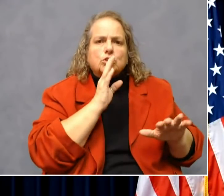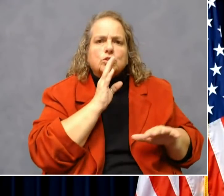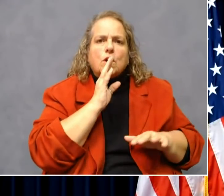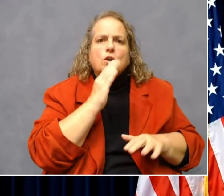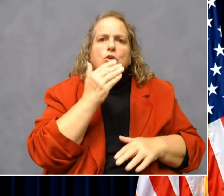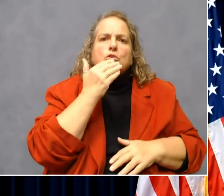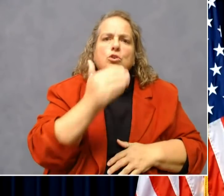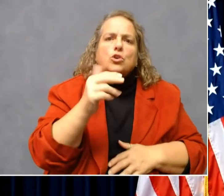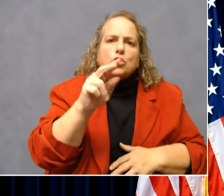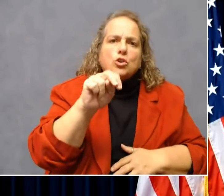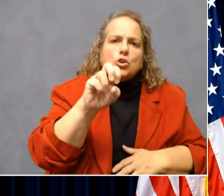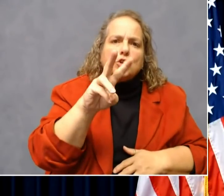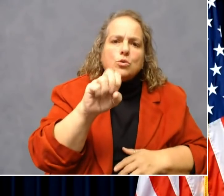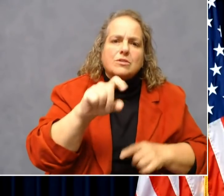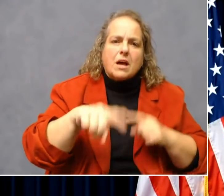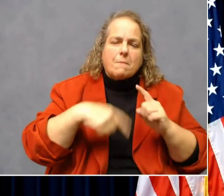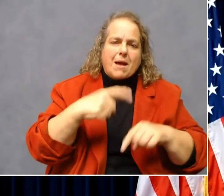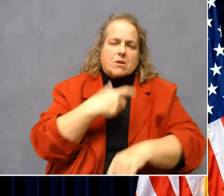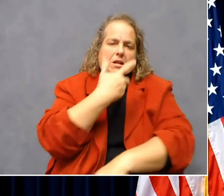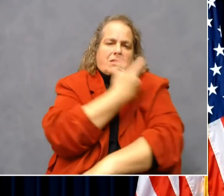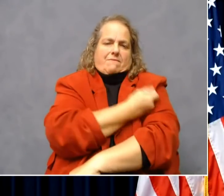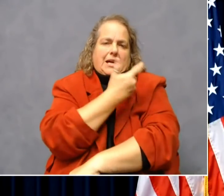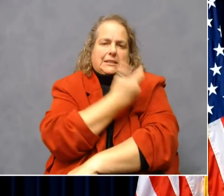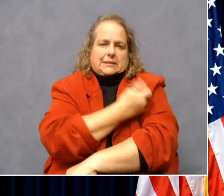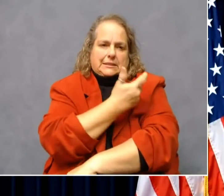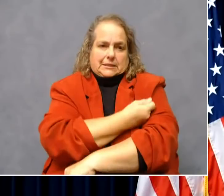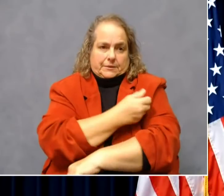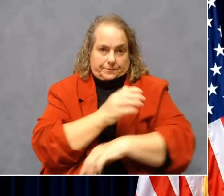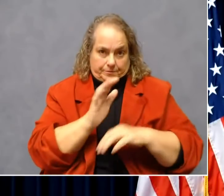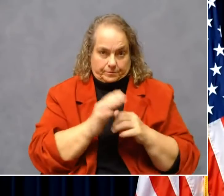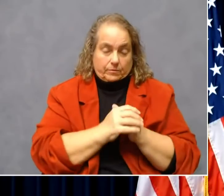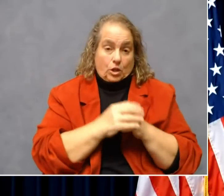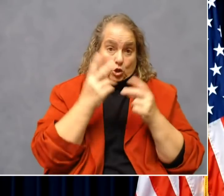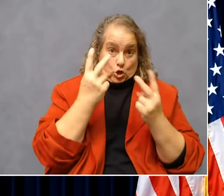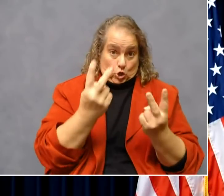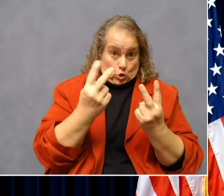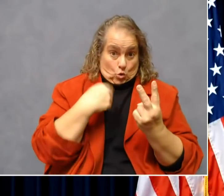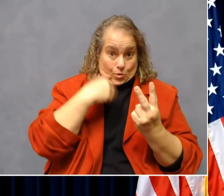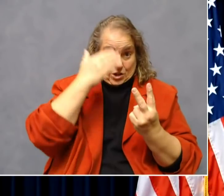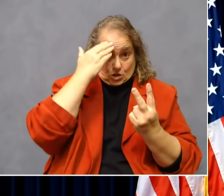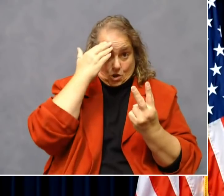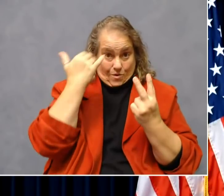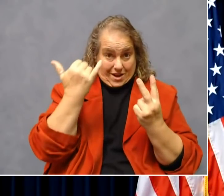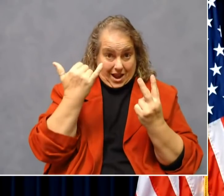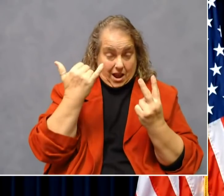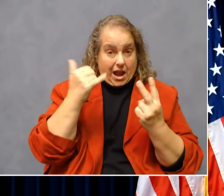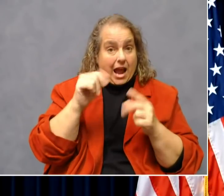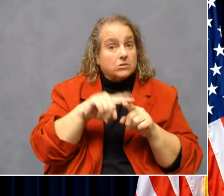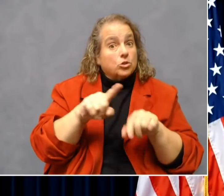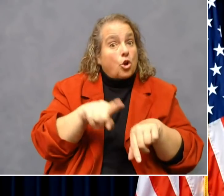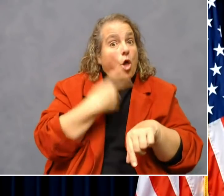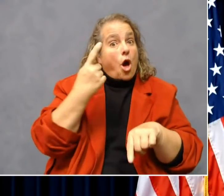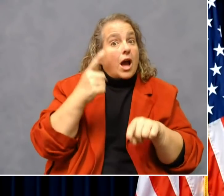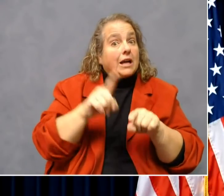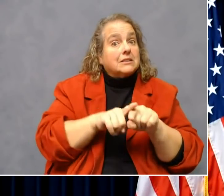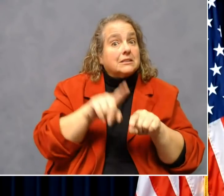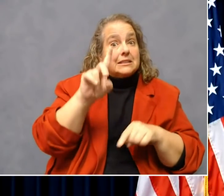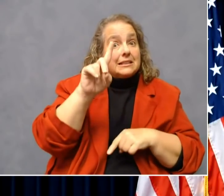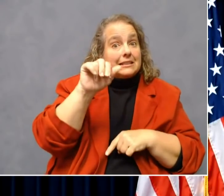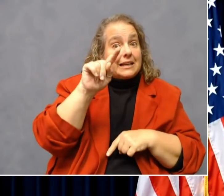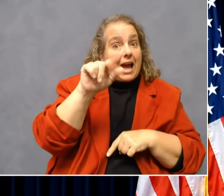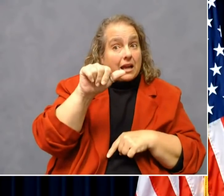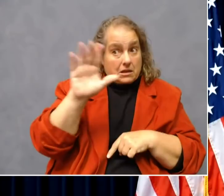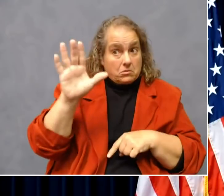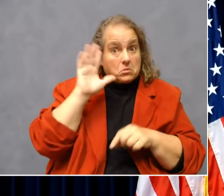vaccines. At least the two that we know a lot about right now, as long as the data holds, are miracles.